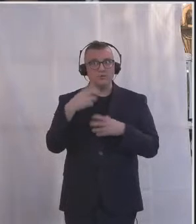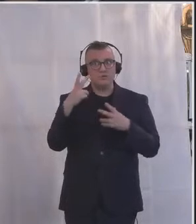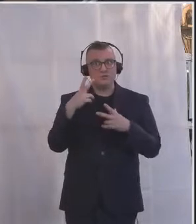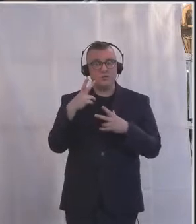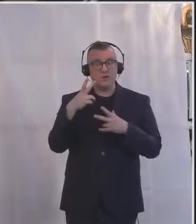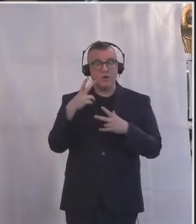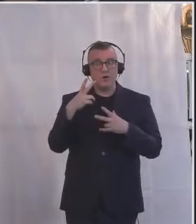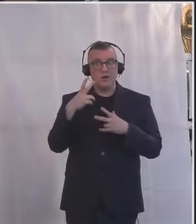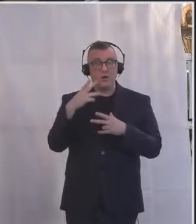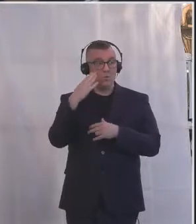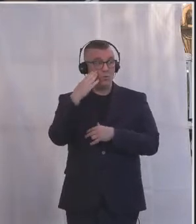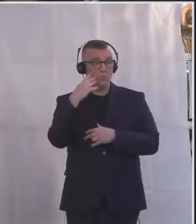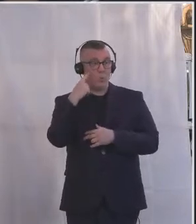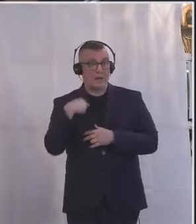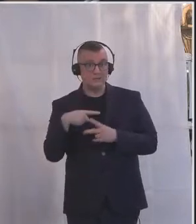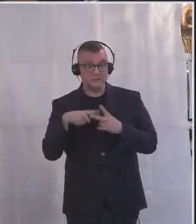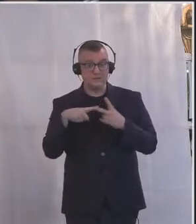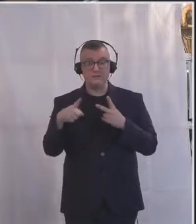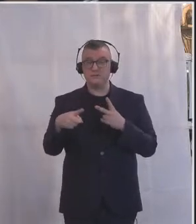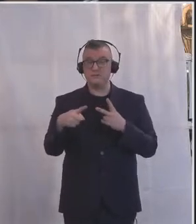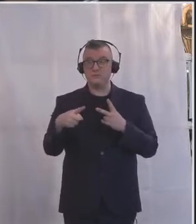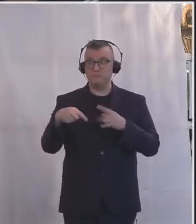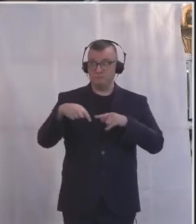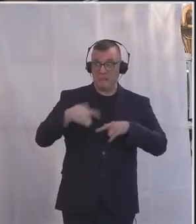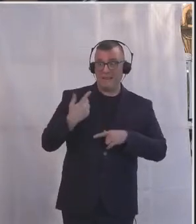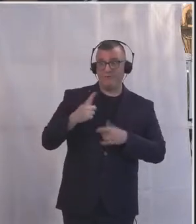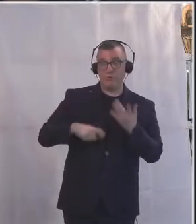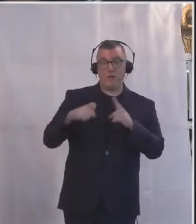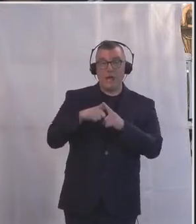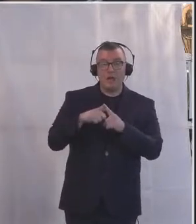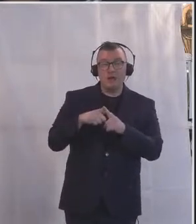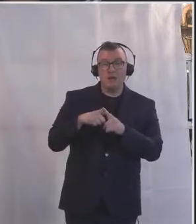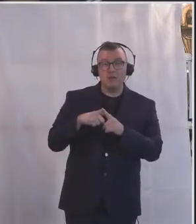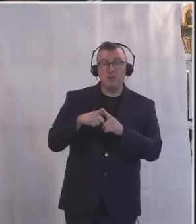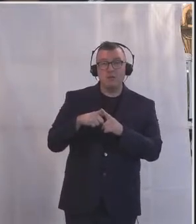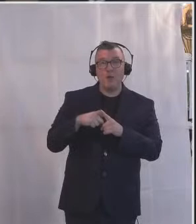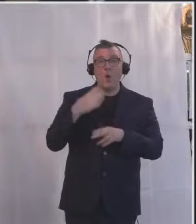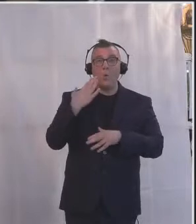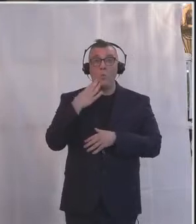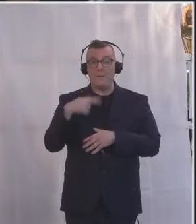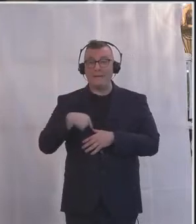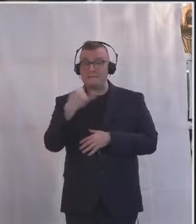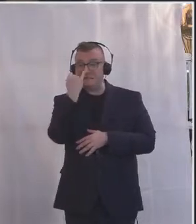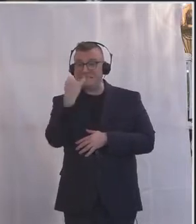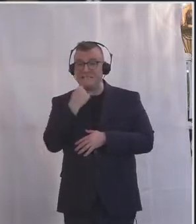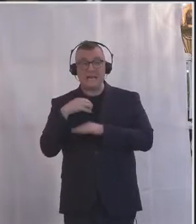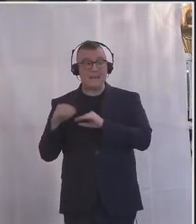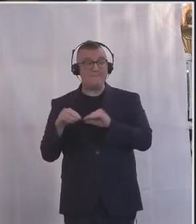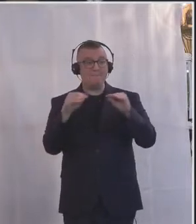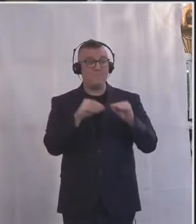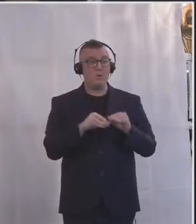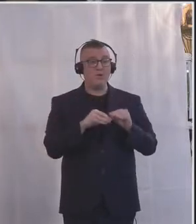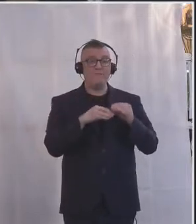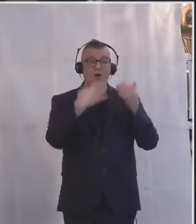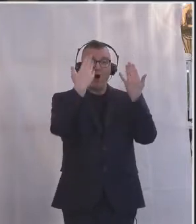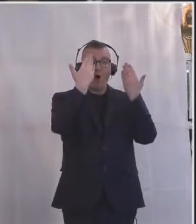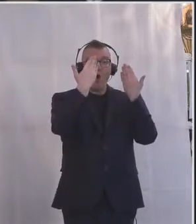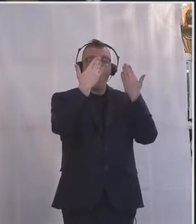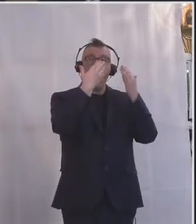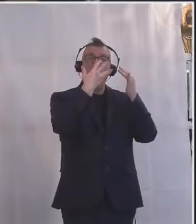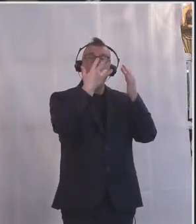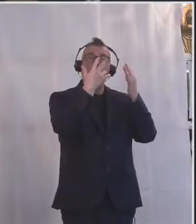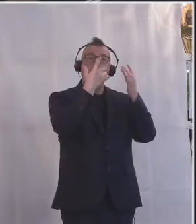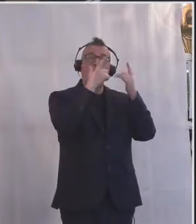still white. I still, on my 16th birthday, could move into a homeless hostel. So there's a relative